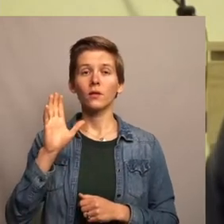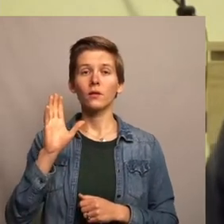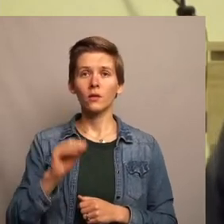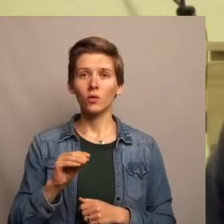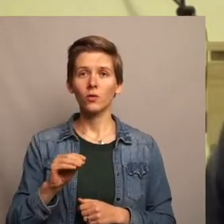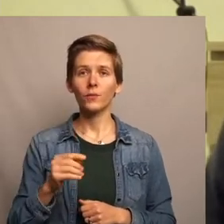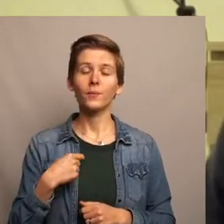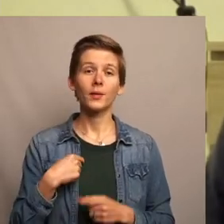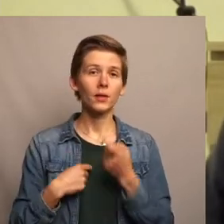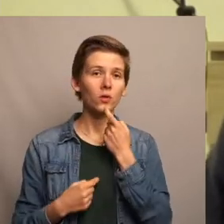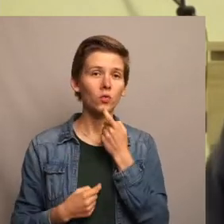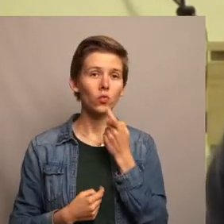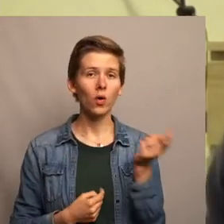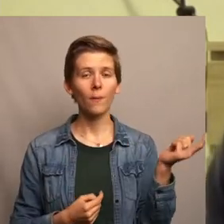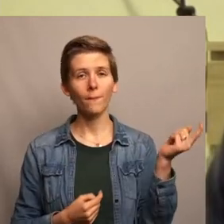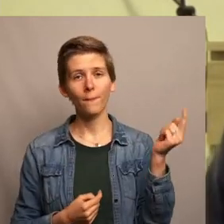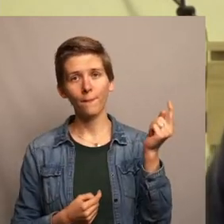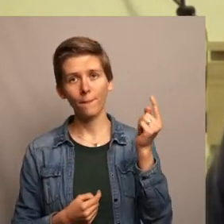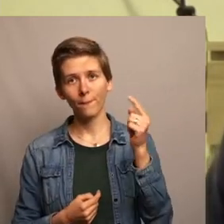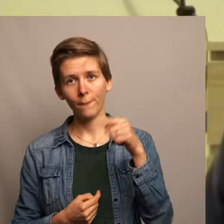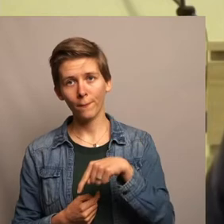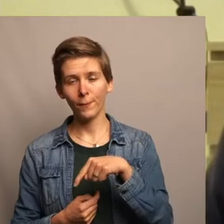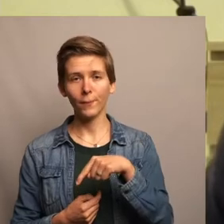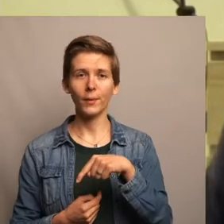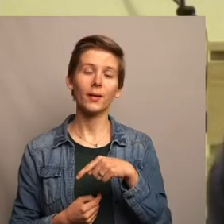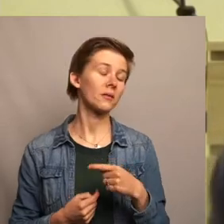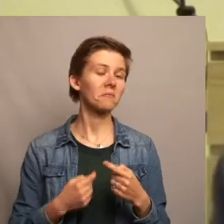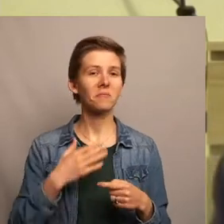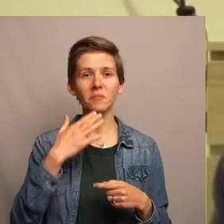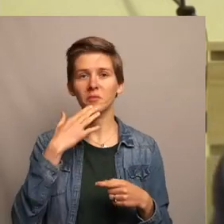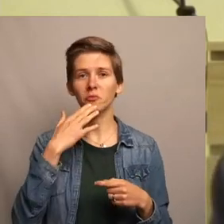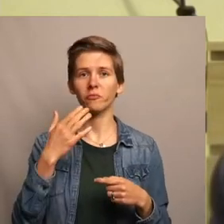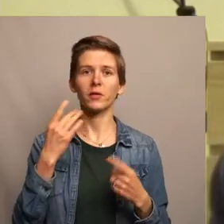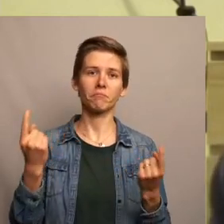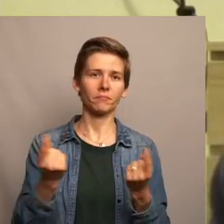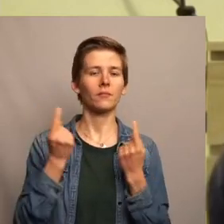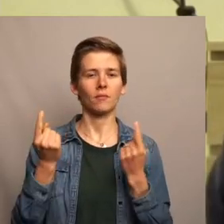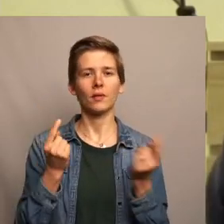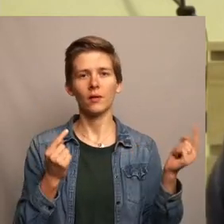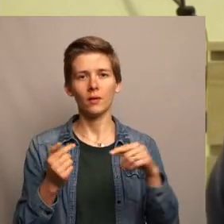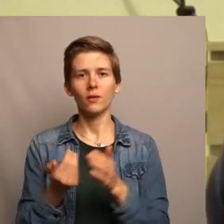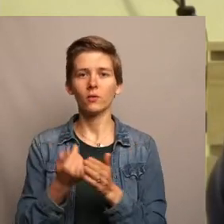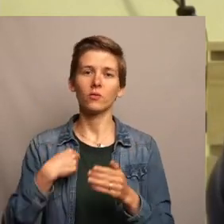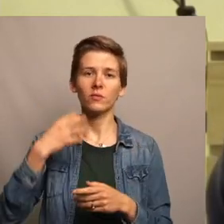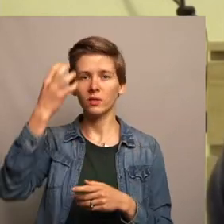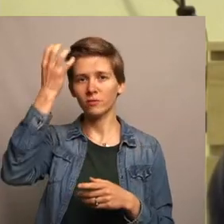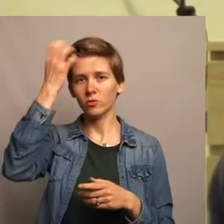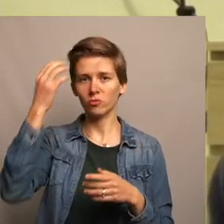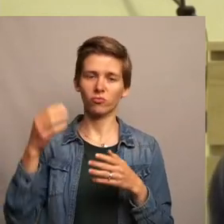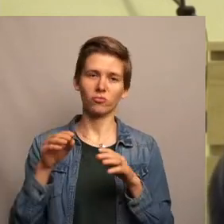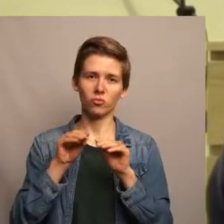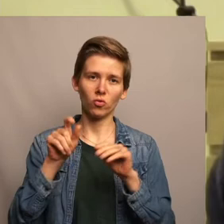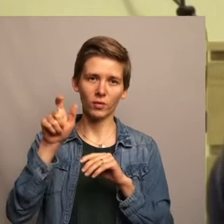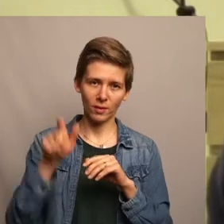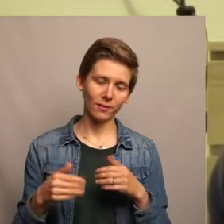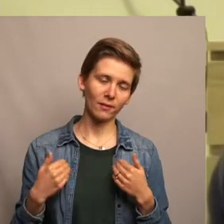came to Finland in a fairly privileged context, in the sense that I arrived as a doctoral candidate. So it's a very different